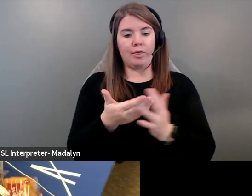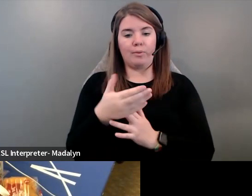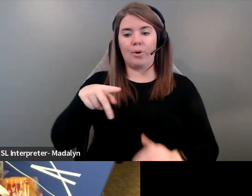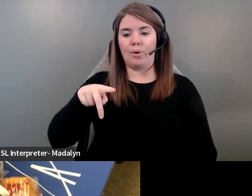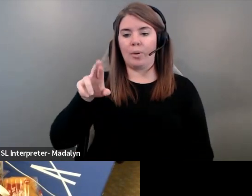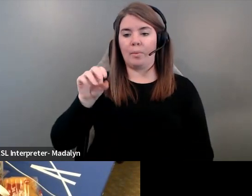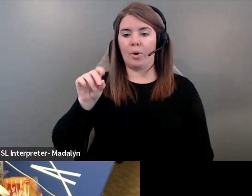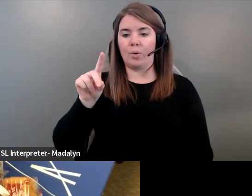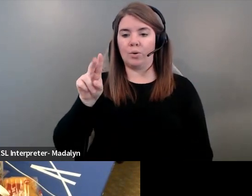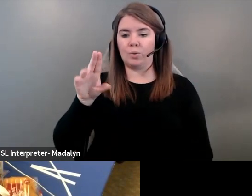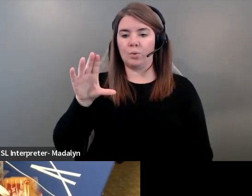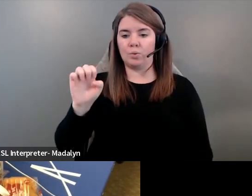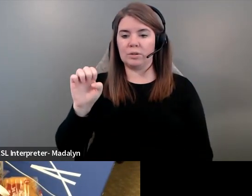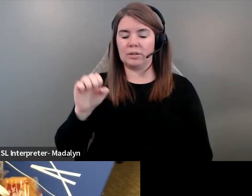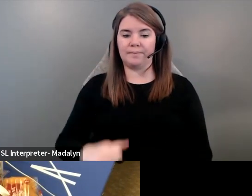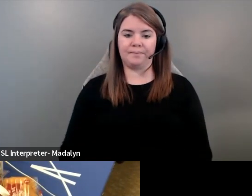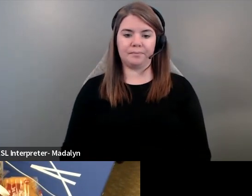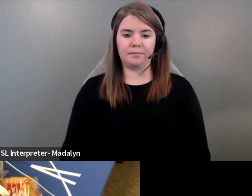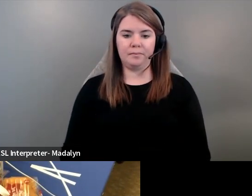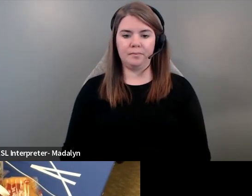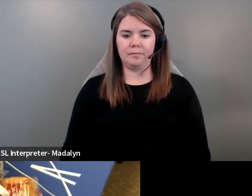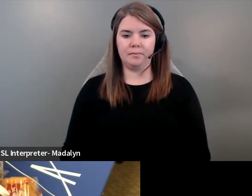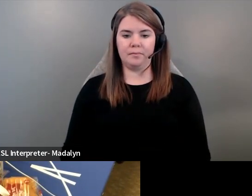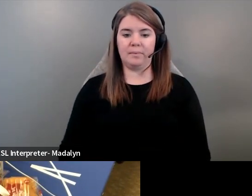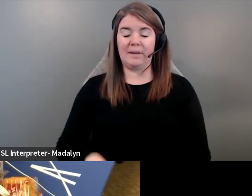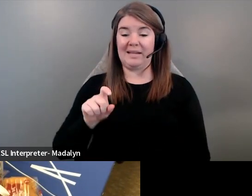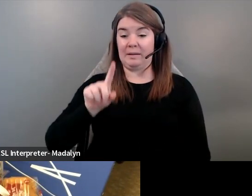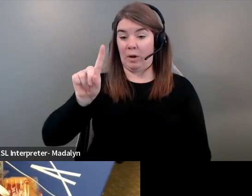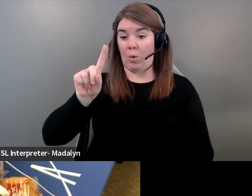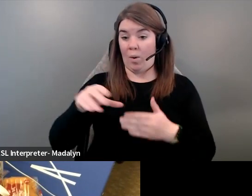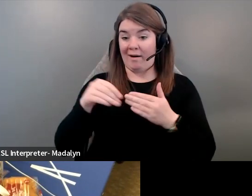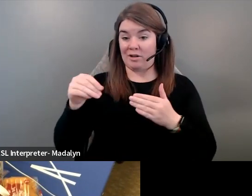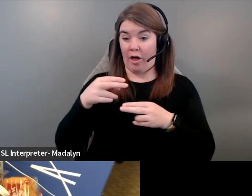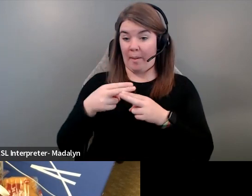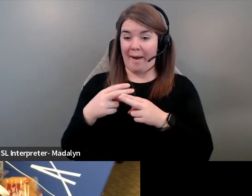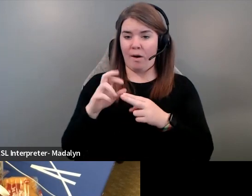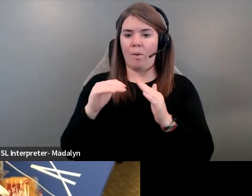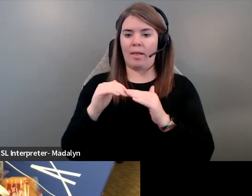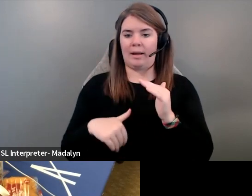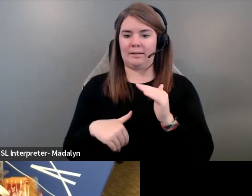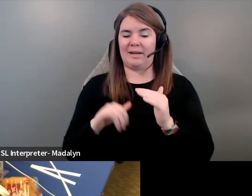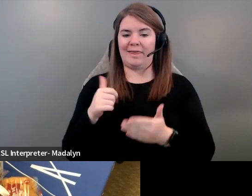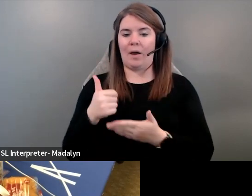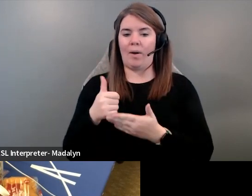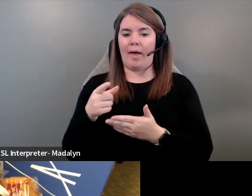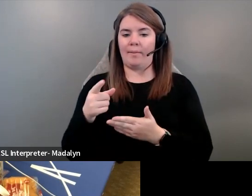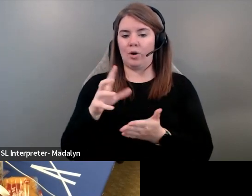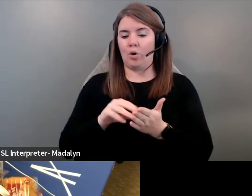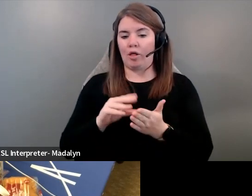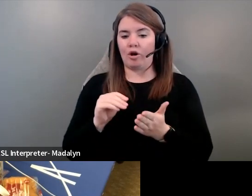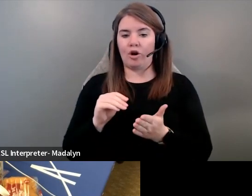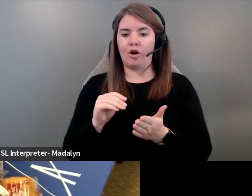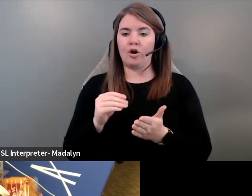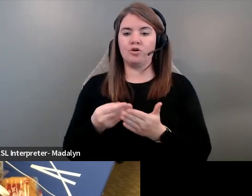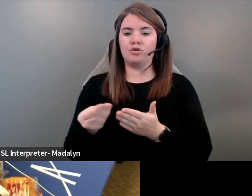in the produce section that are about $1 a pound or less. This will help you to learn to shop with what's in